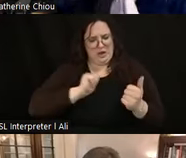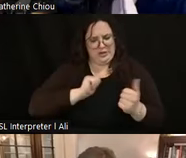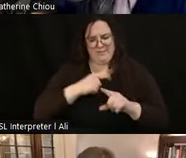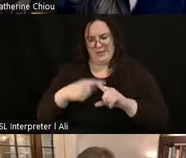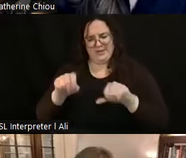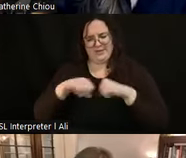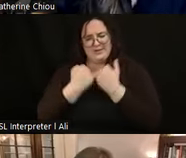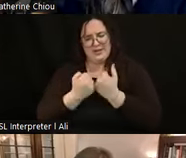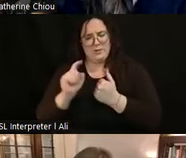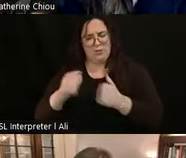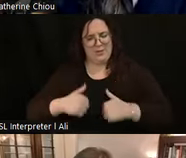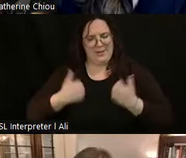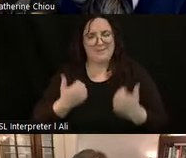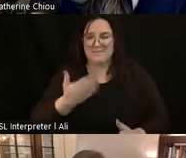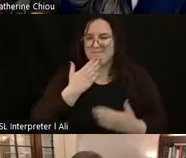Thank you.